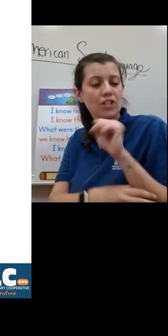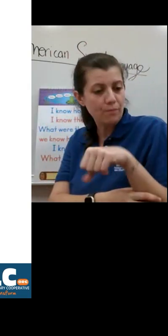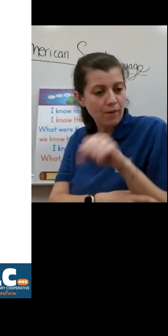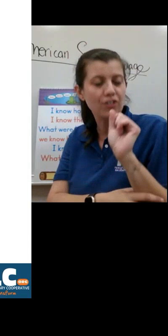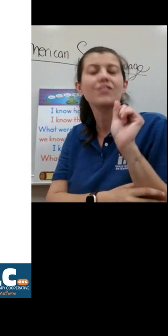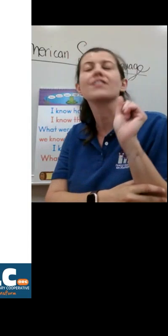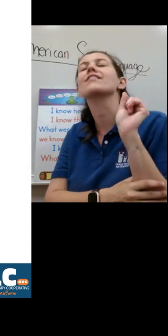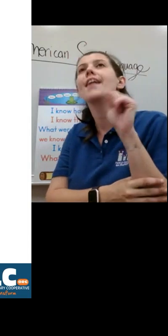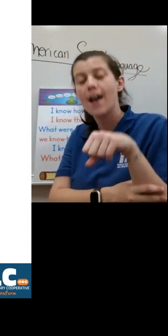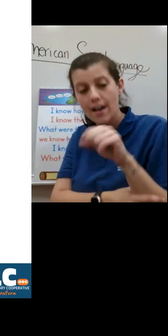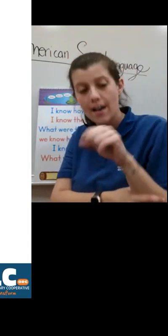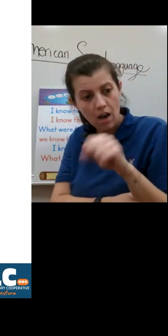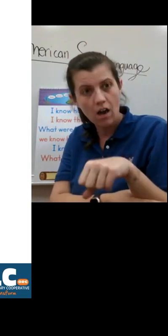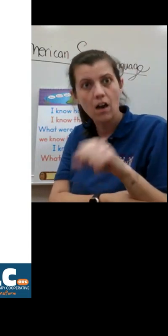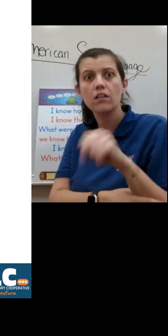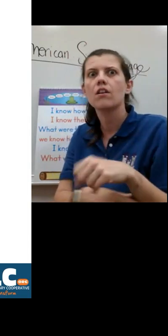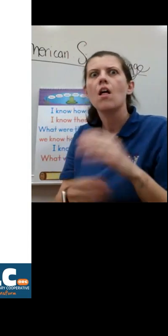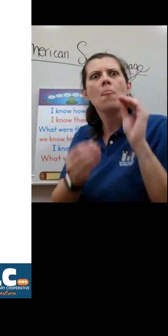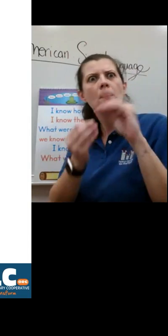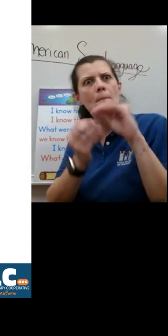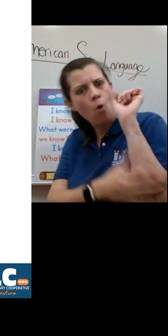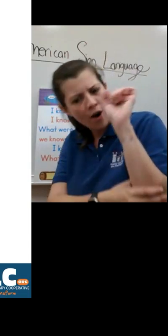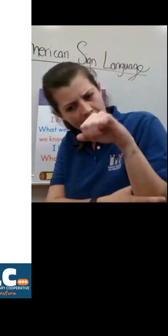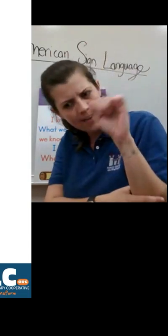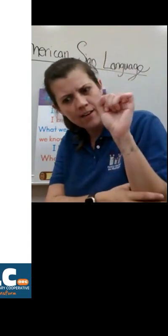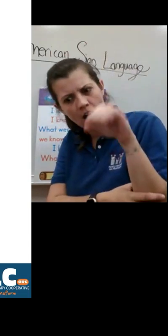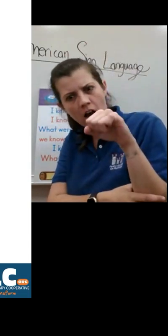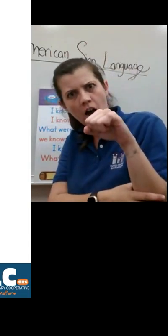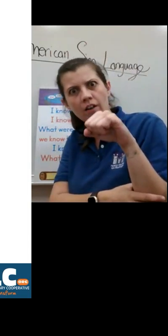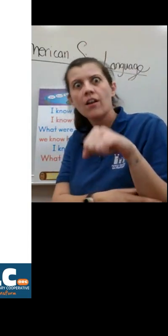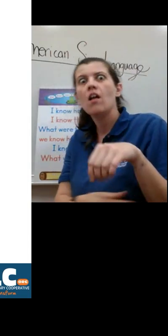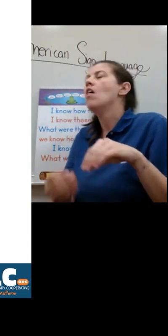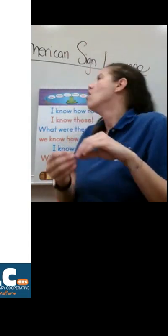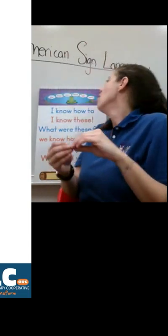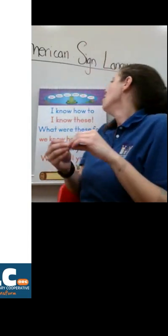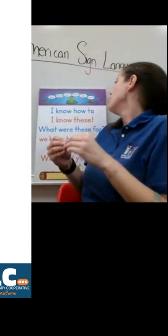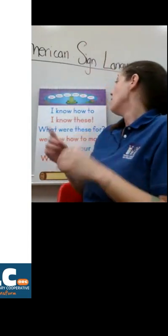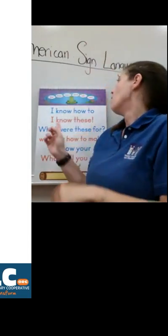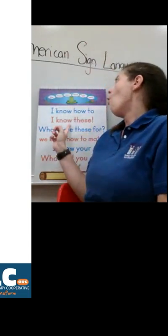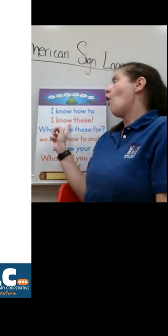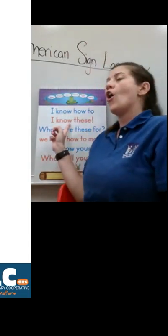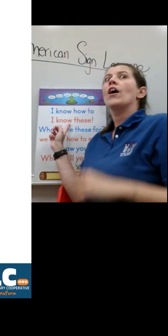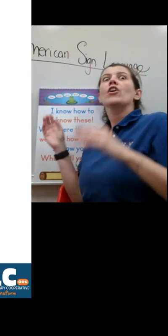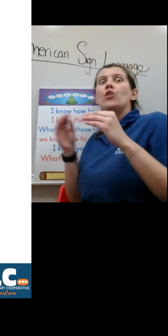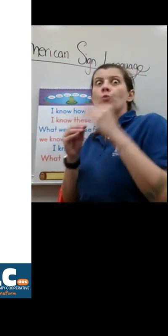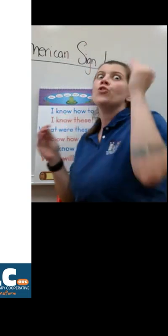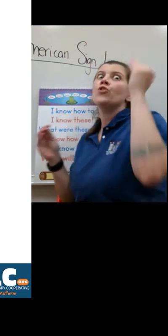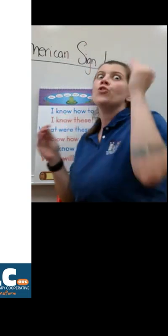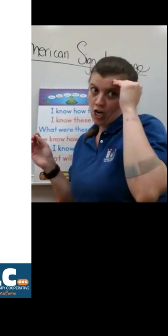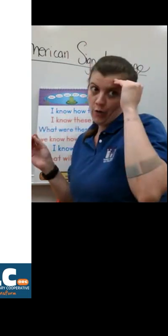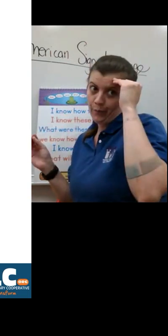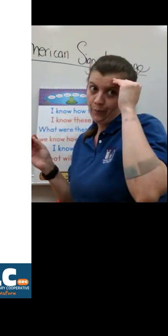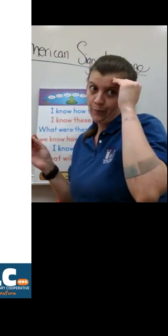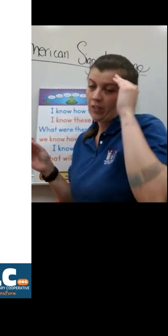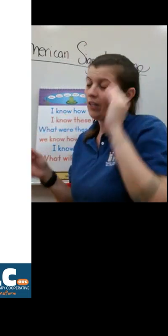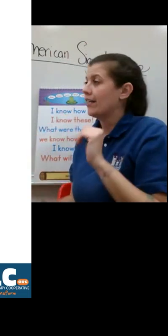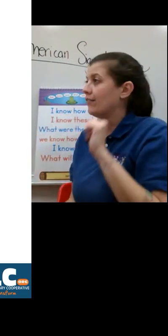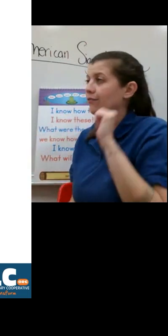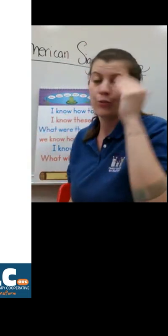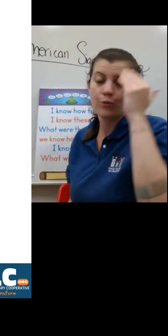Again, we're using facial expressions and a head nod. The more head nod, the more you